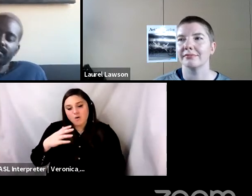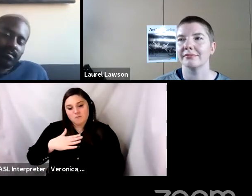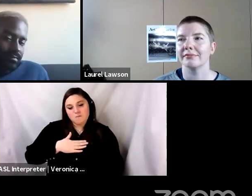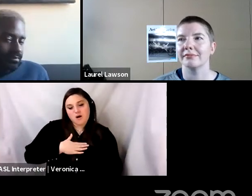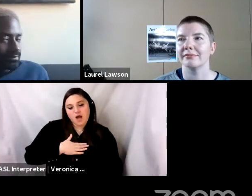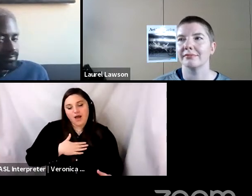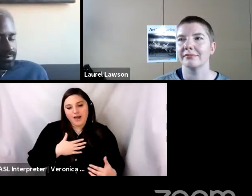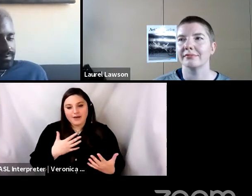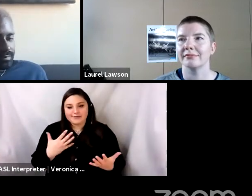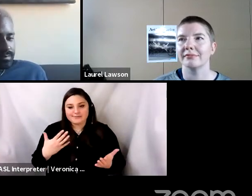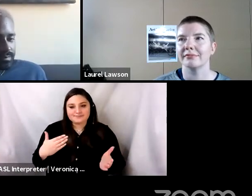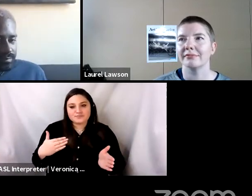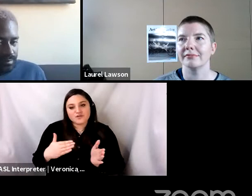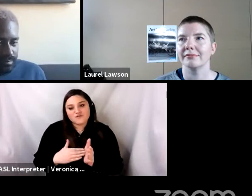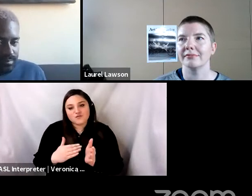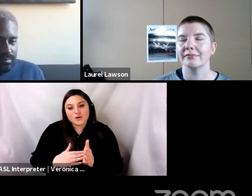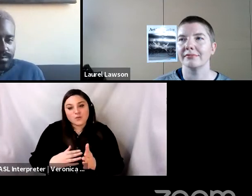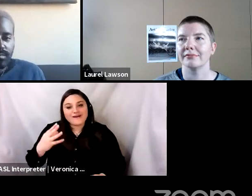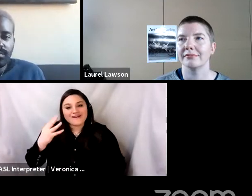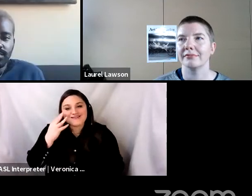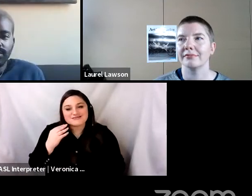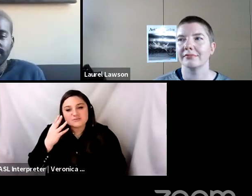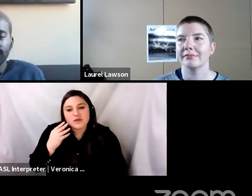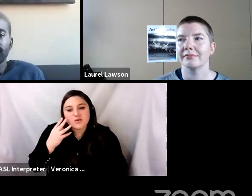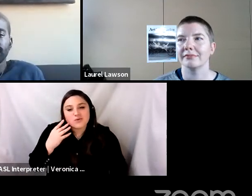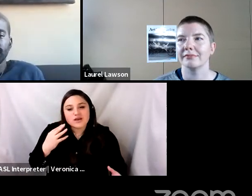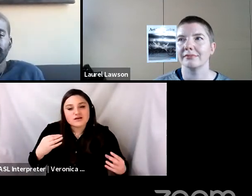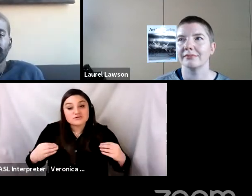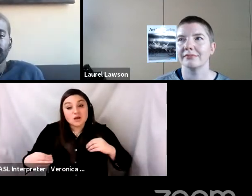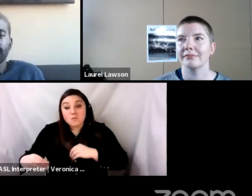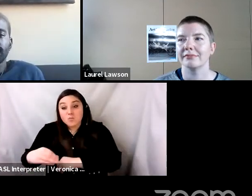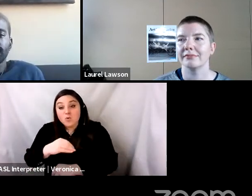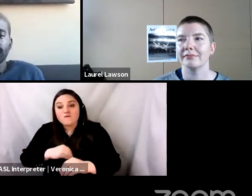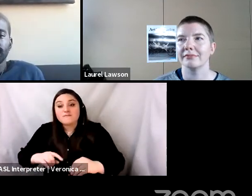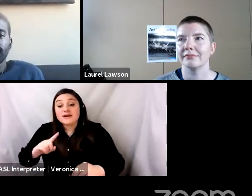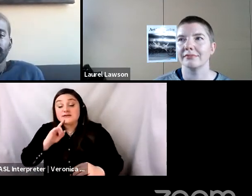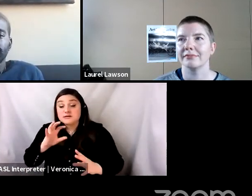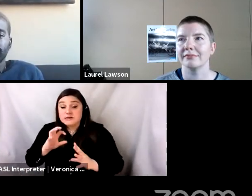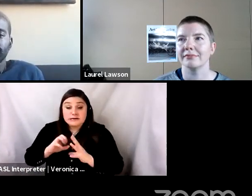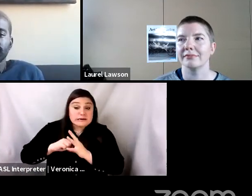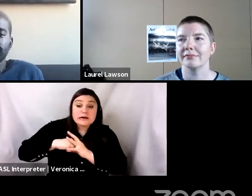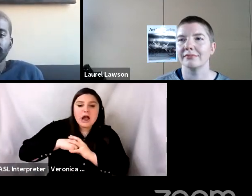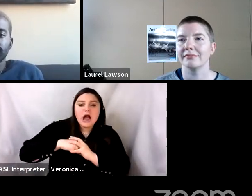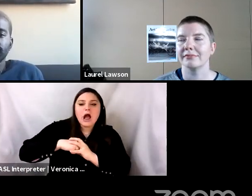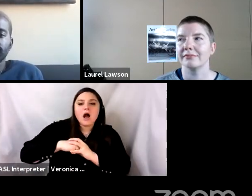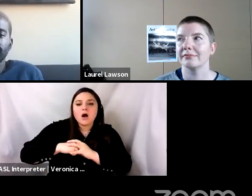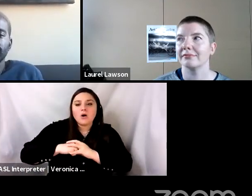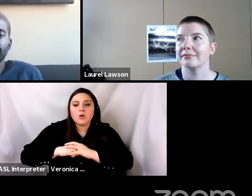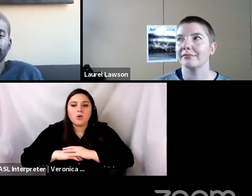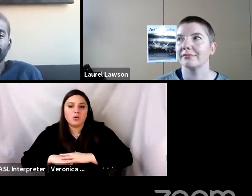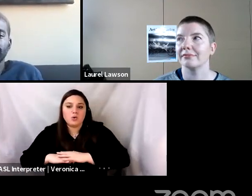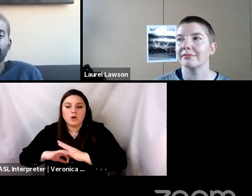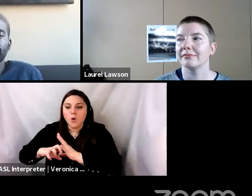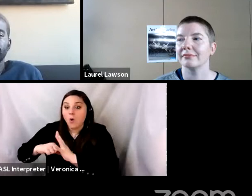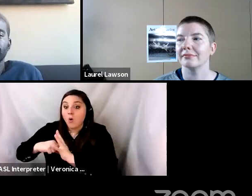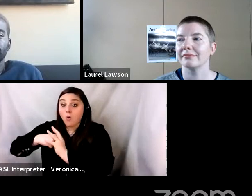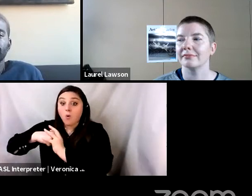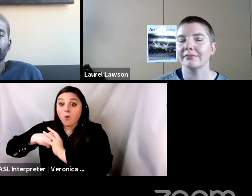through releasing tension within my muscles and joints. And so movement